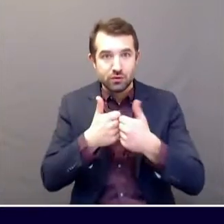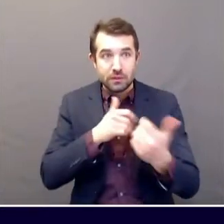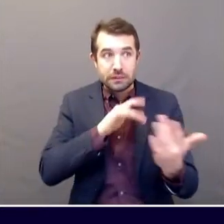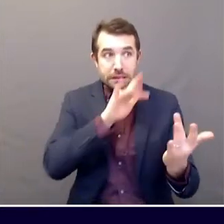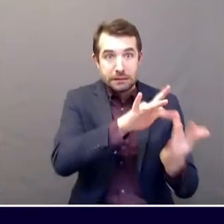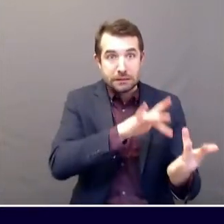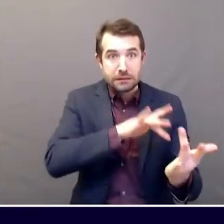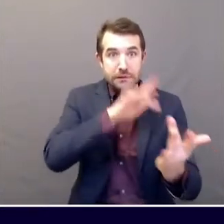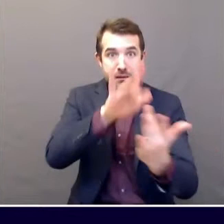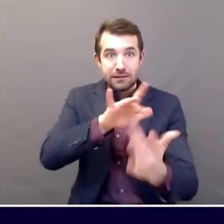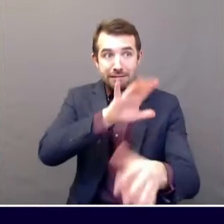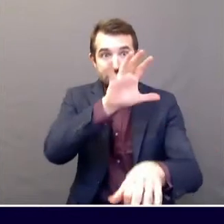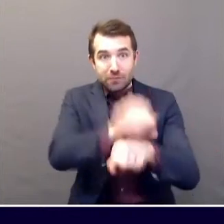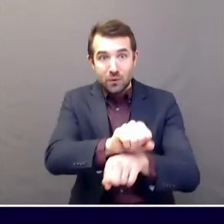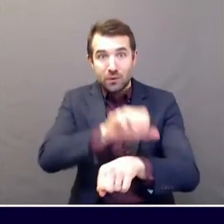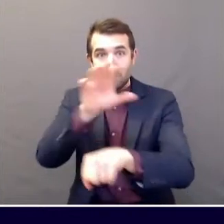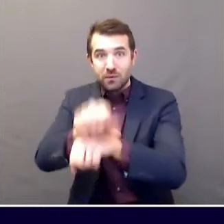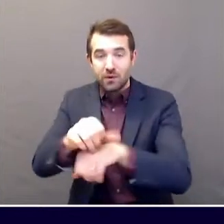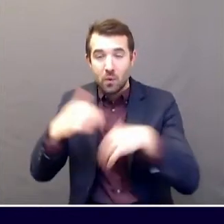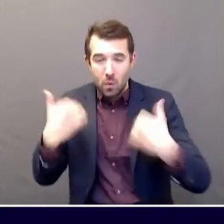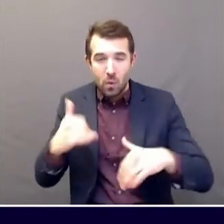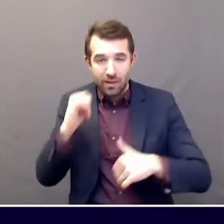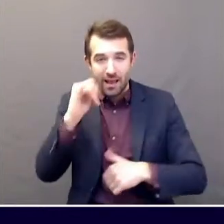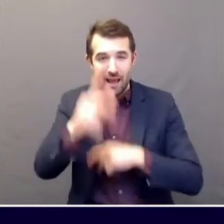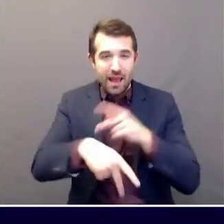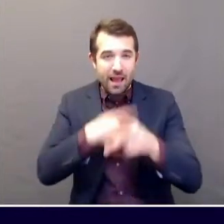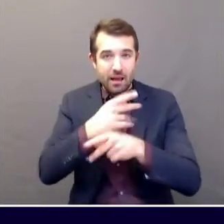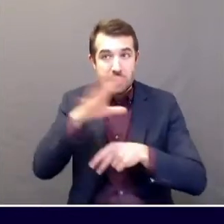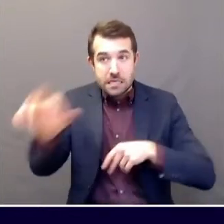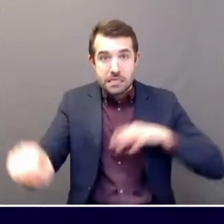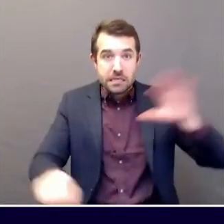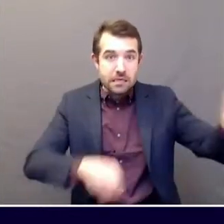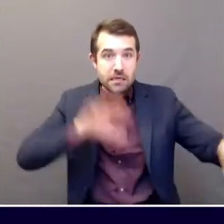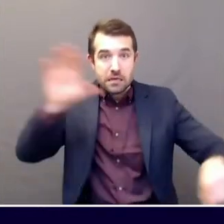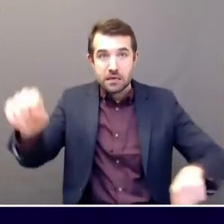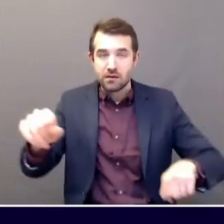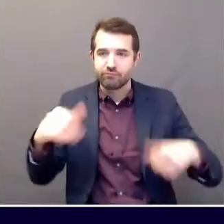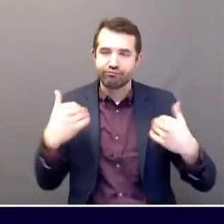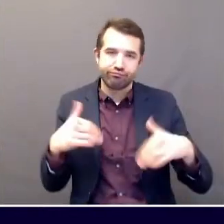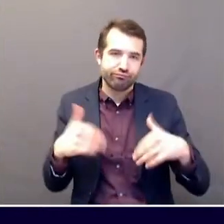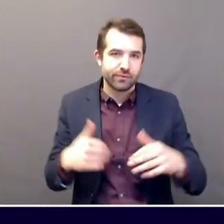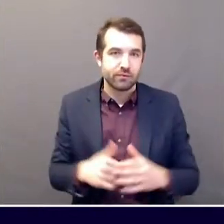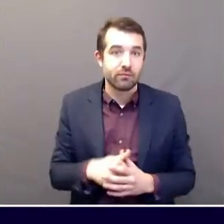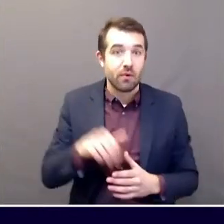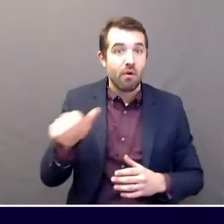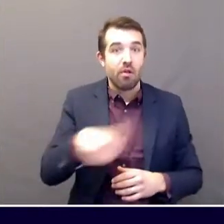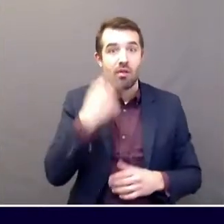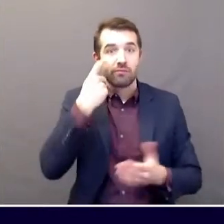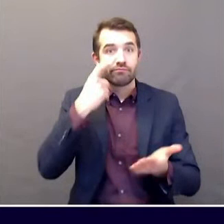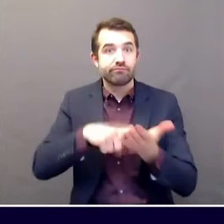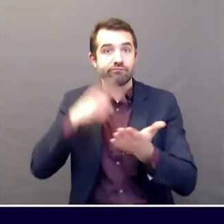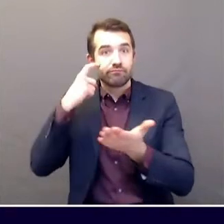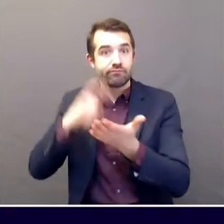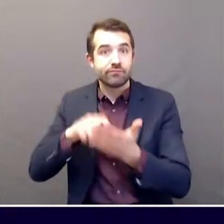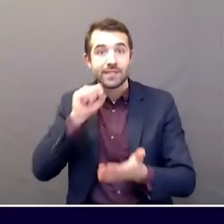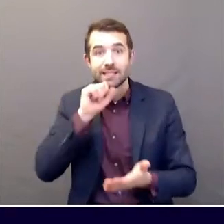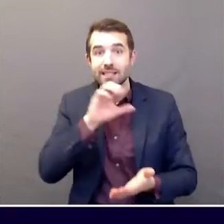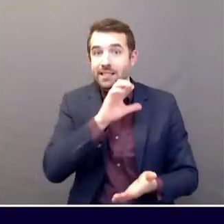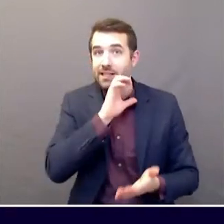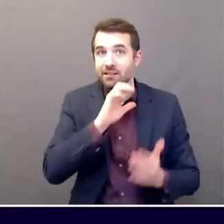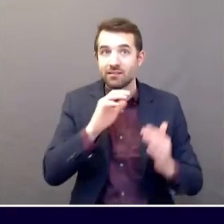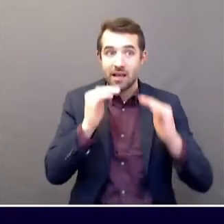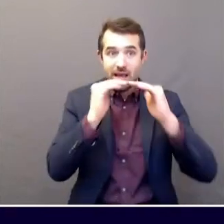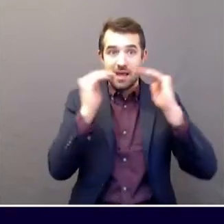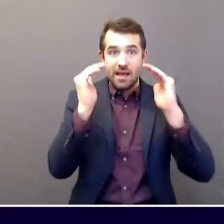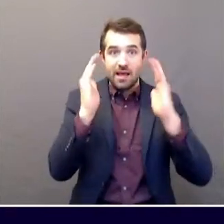some of these clinics, for example, being set up at different senior housing authority projects throughout the state of Maine. We hope to be creative